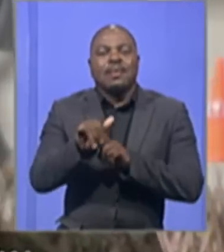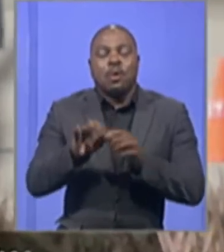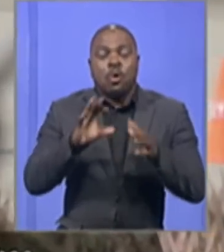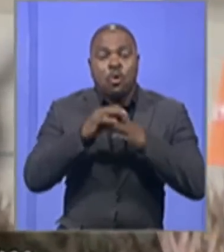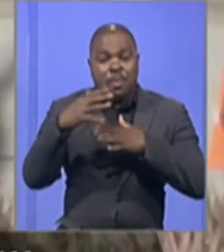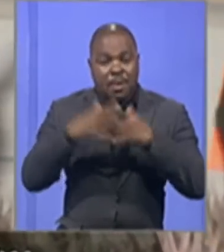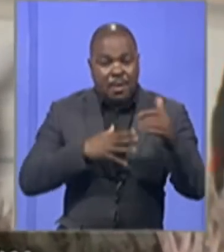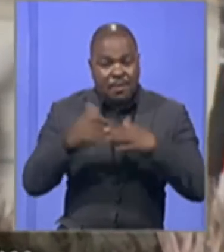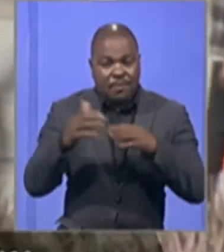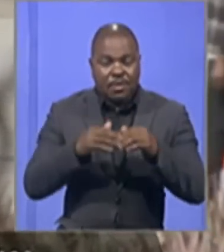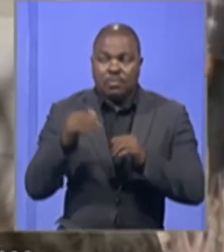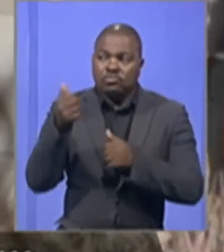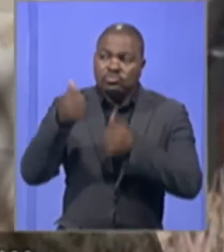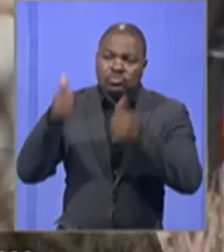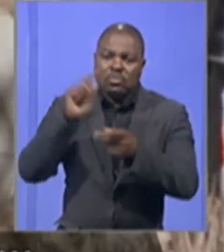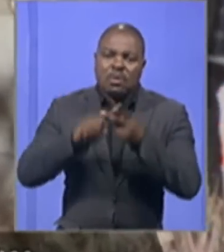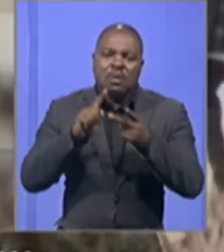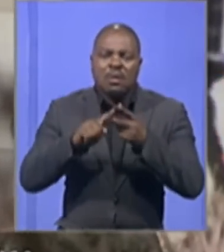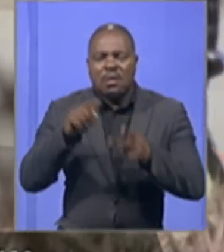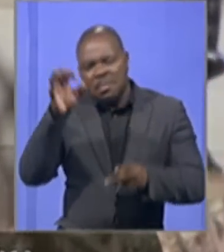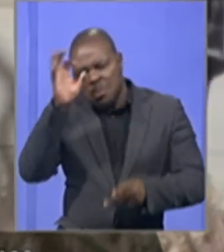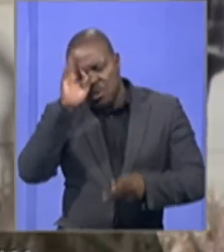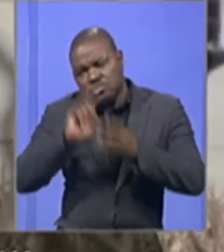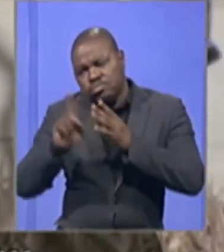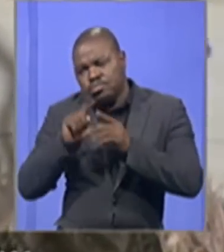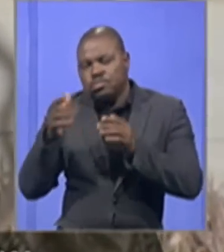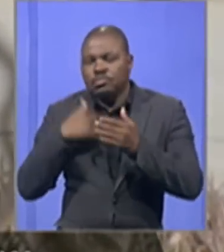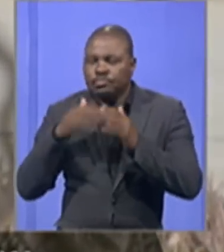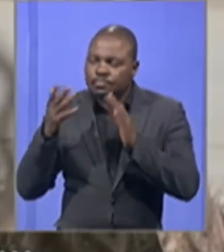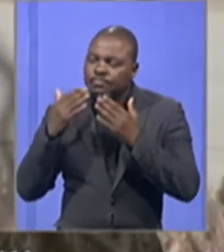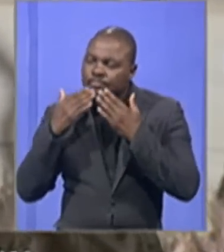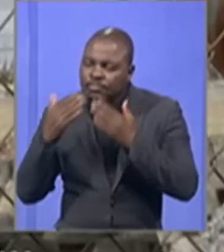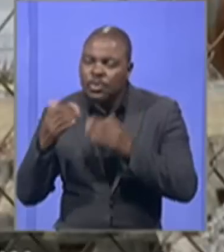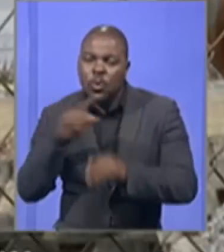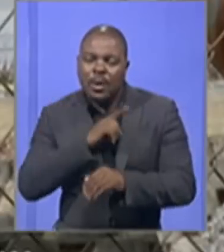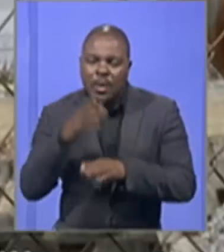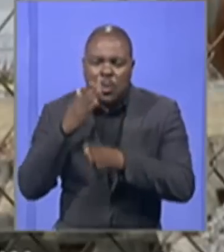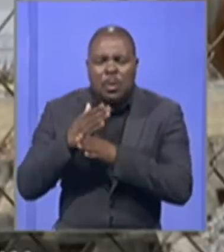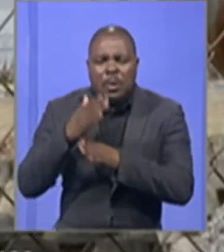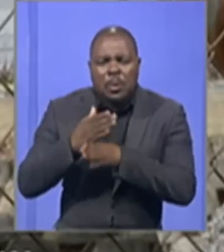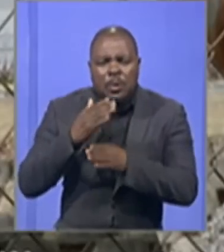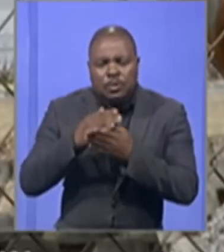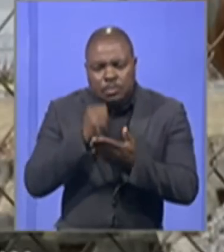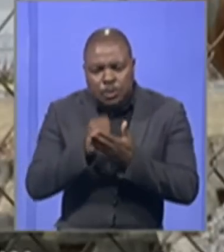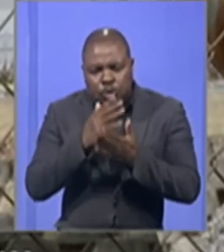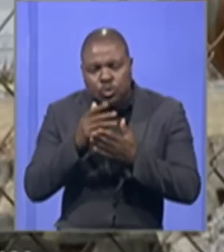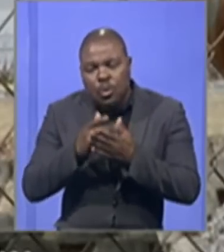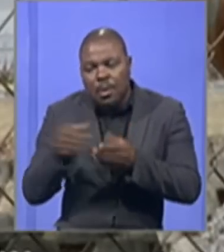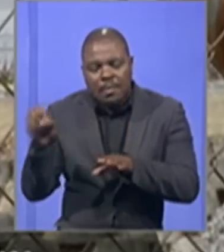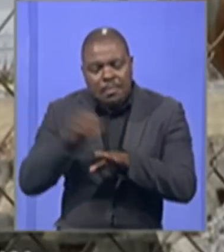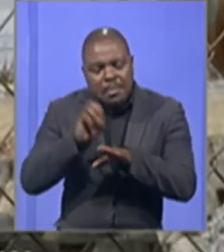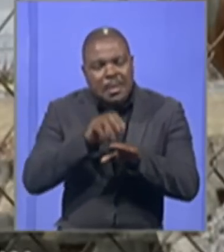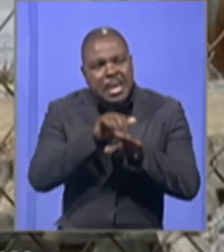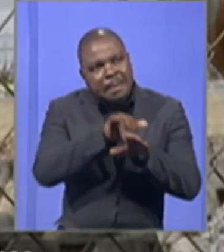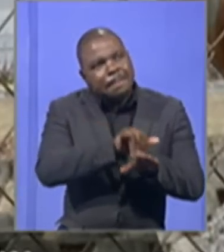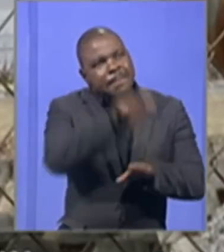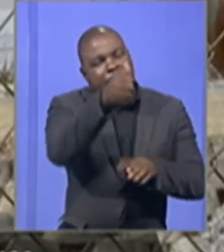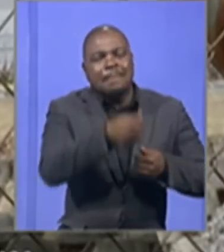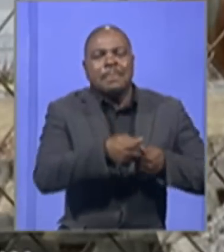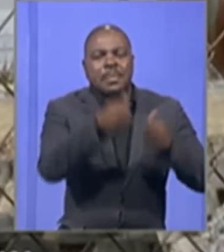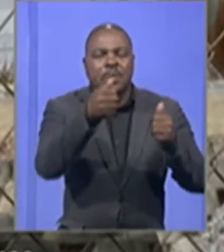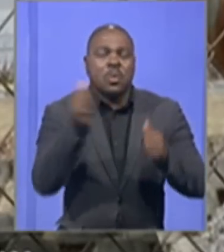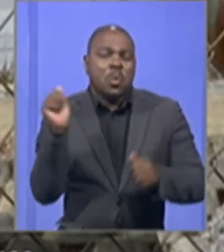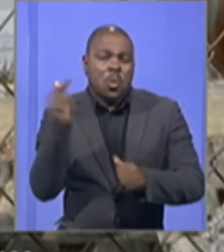and other law enforcement officers who work tirelessly to ensure an expeditious processing and deportation. We will continue to deploy